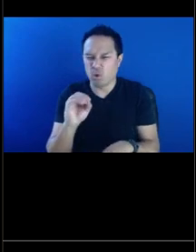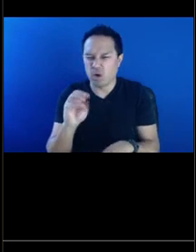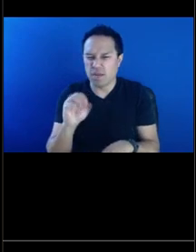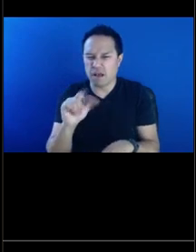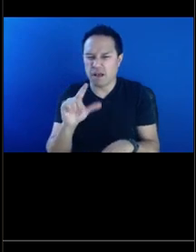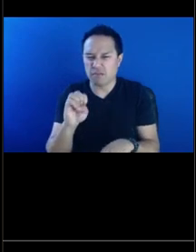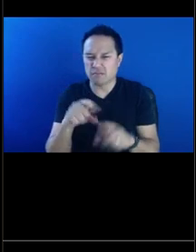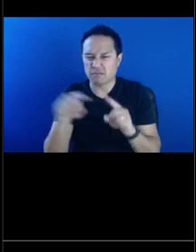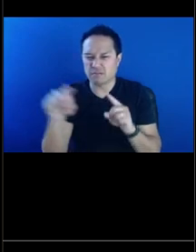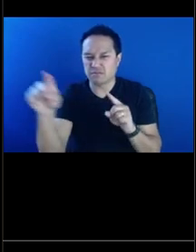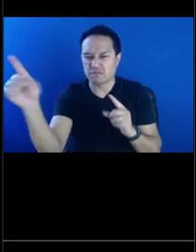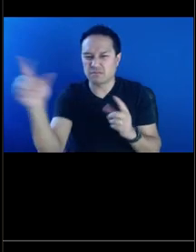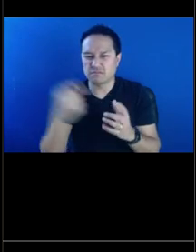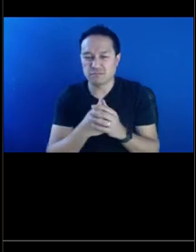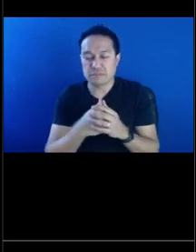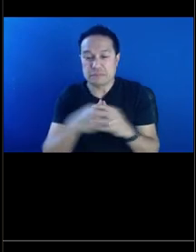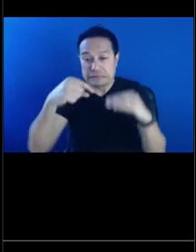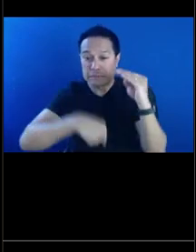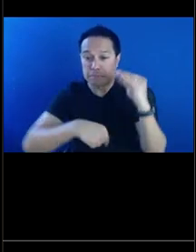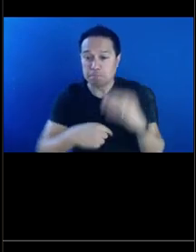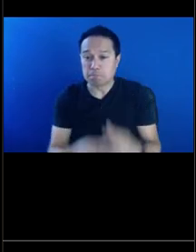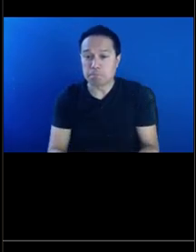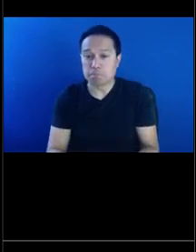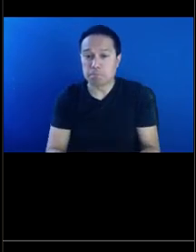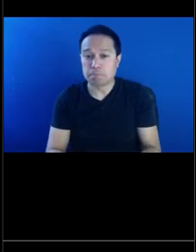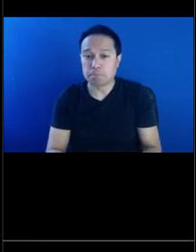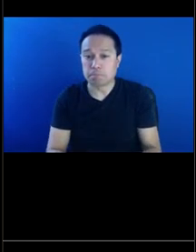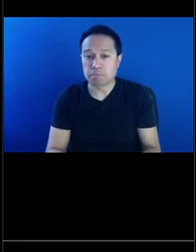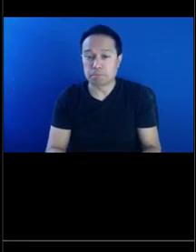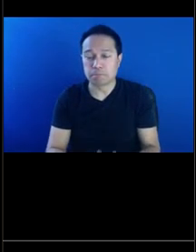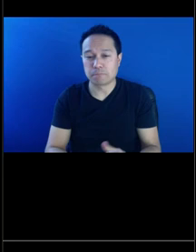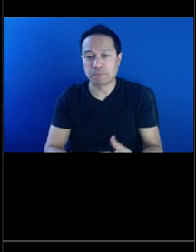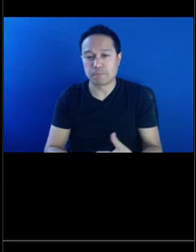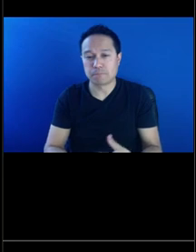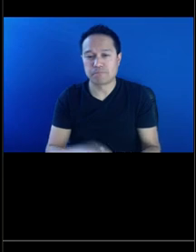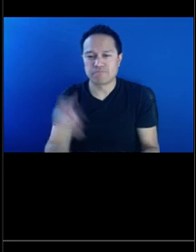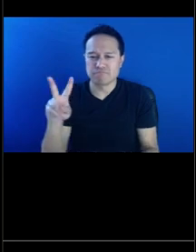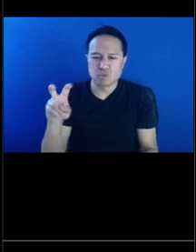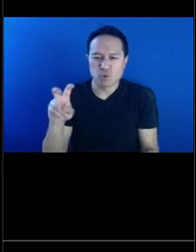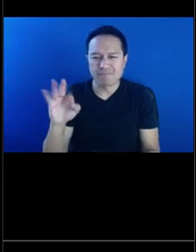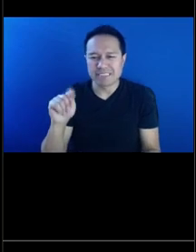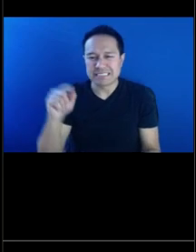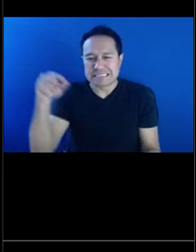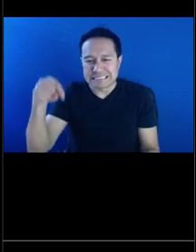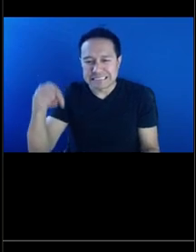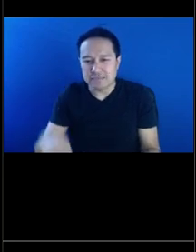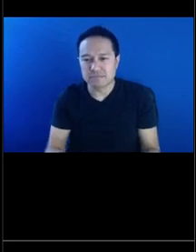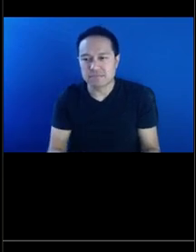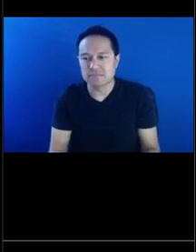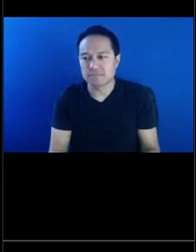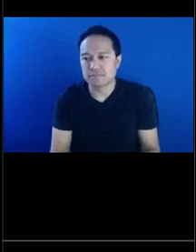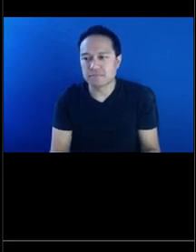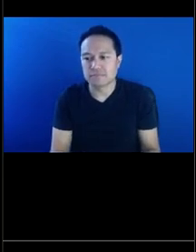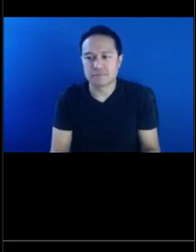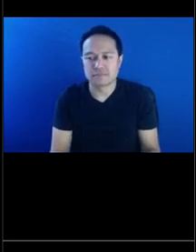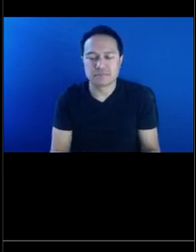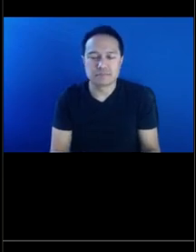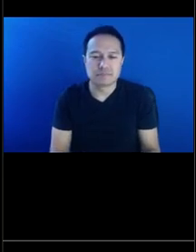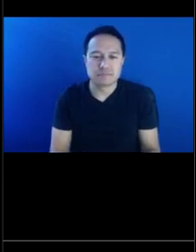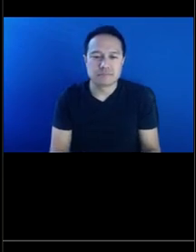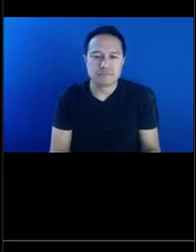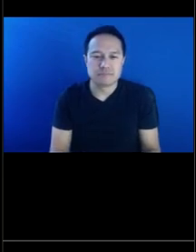is actually diving pretty deeply down to some very deep water coral, about 200 feet deep. And you can see how he's kind